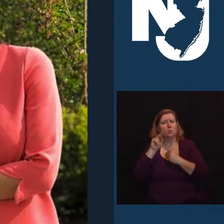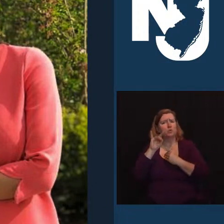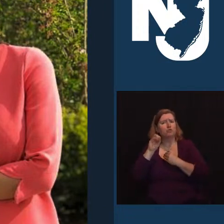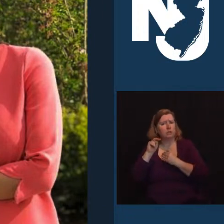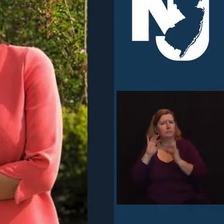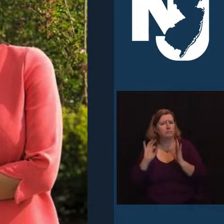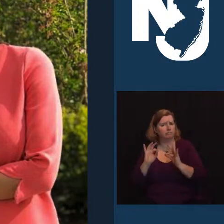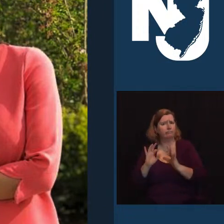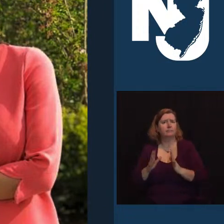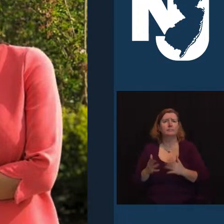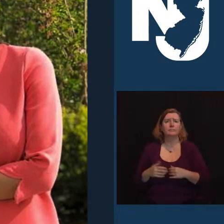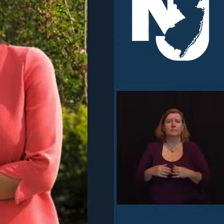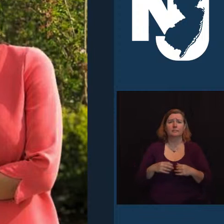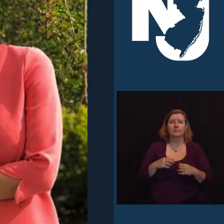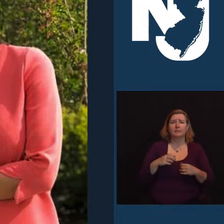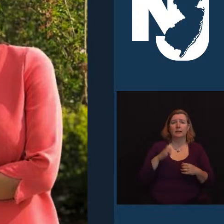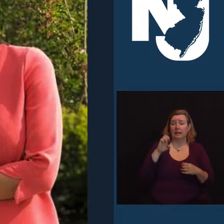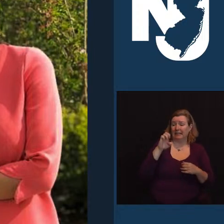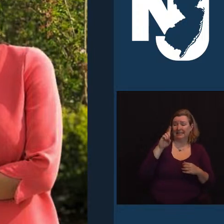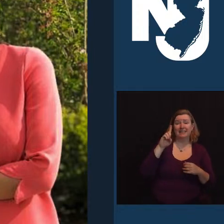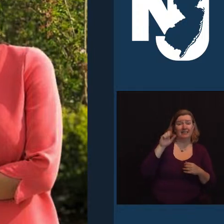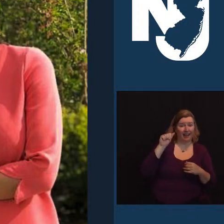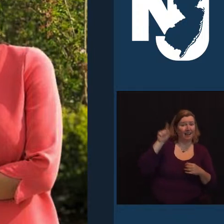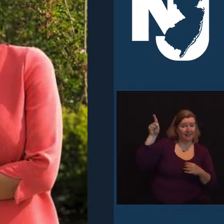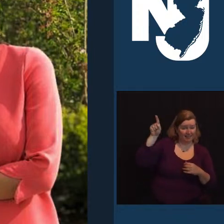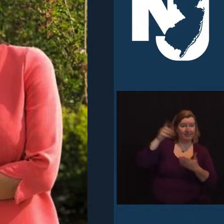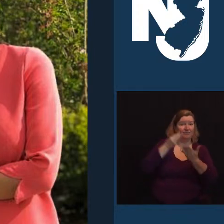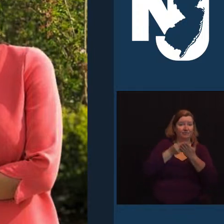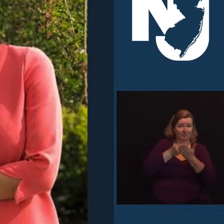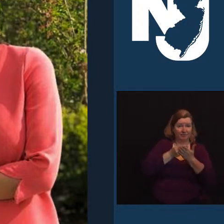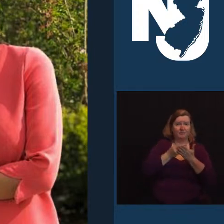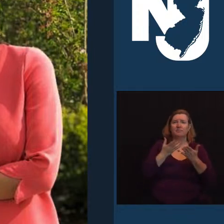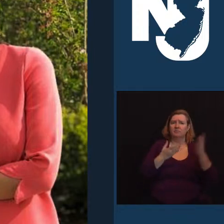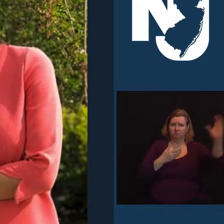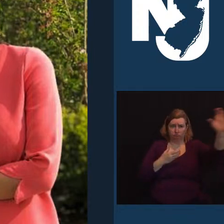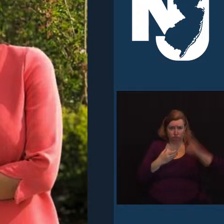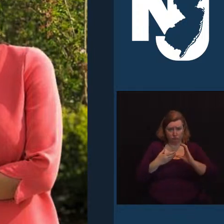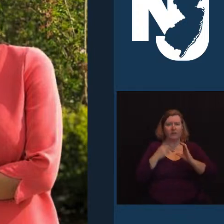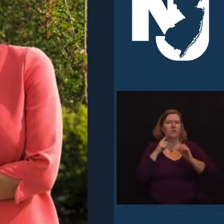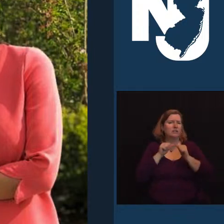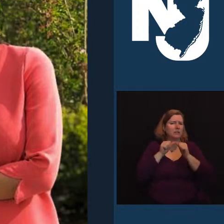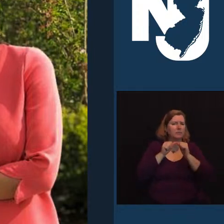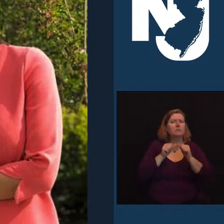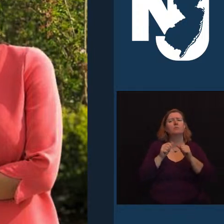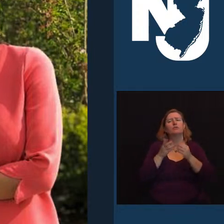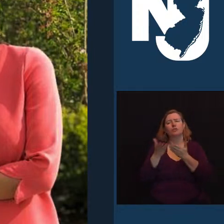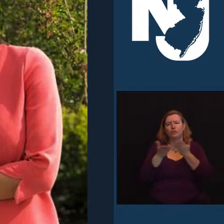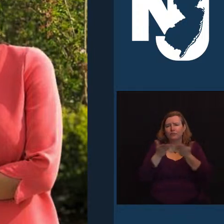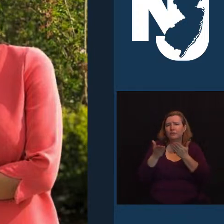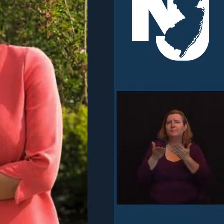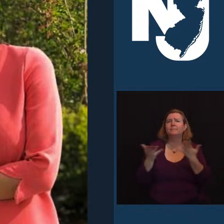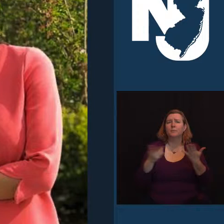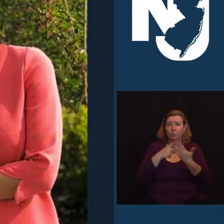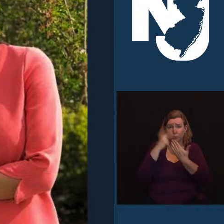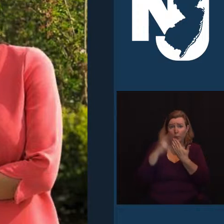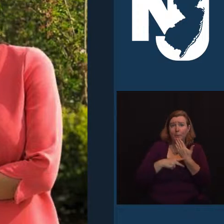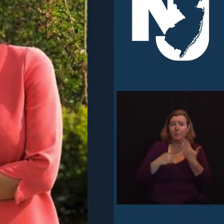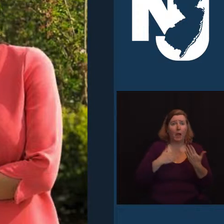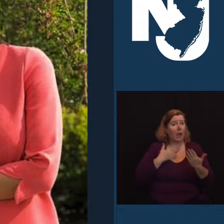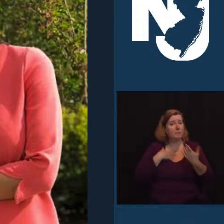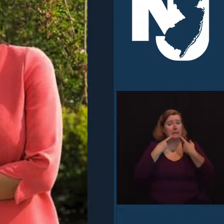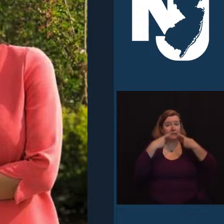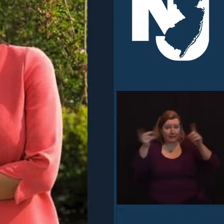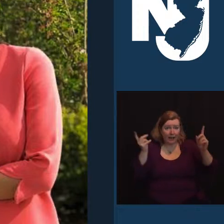Development Authority's Sustain and Serve New Jersey program, and by the way, I was very happy to announce another $10 million toward that on